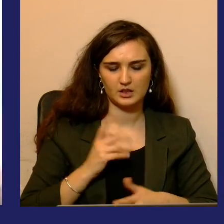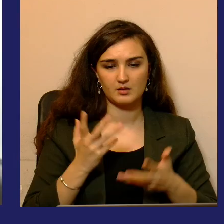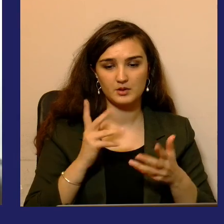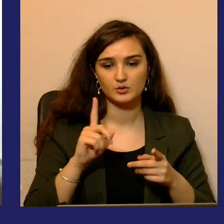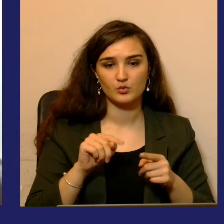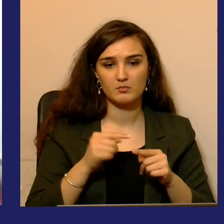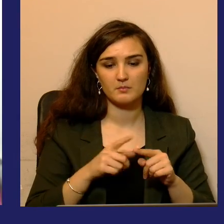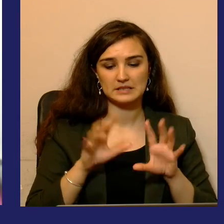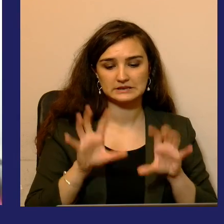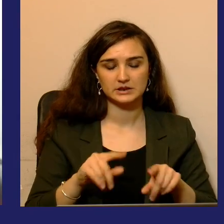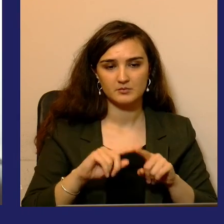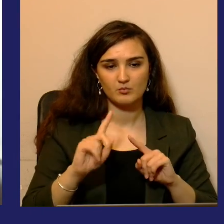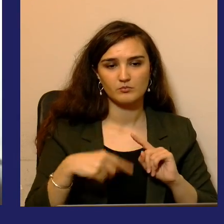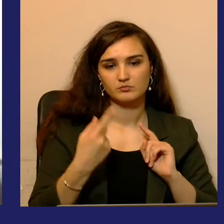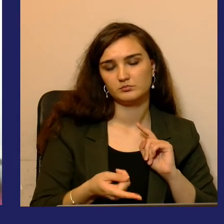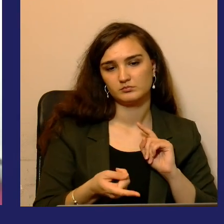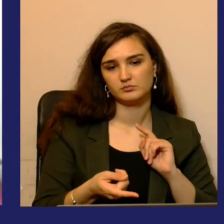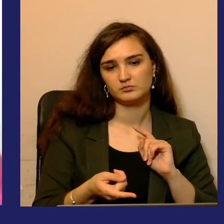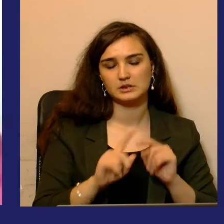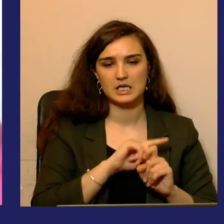basically strengthen the electoral authority.